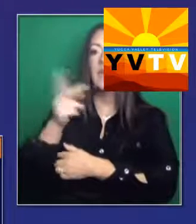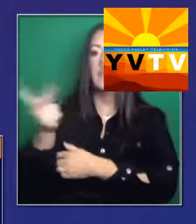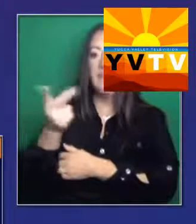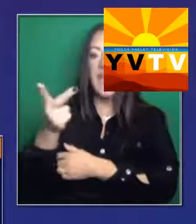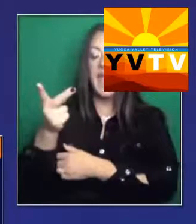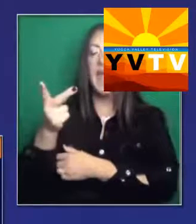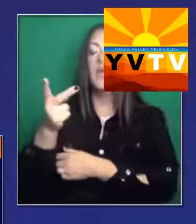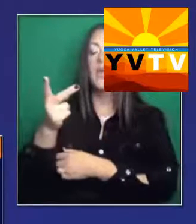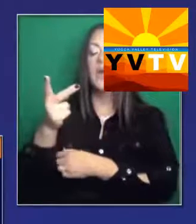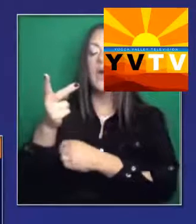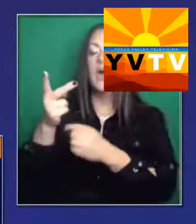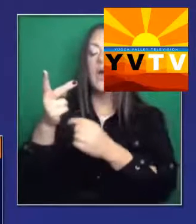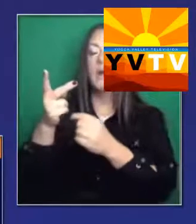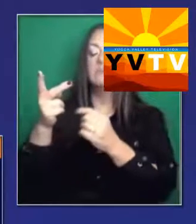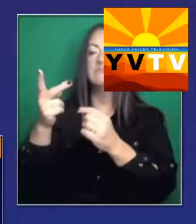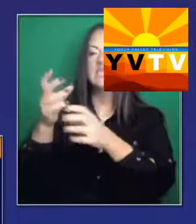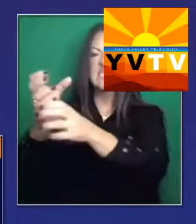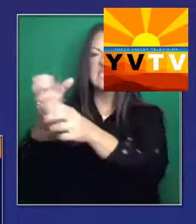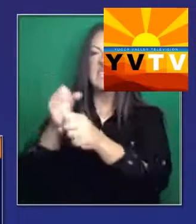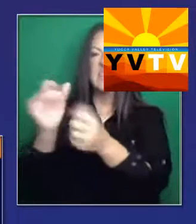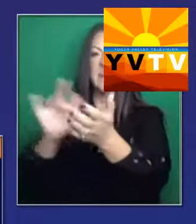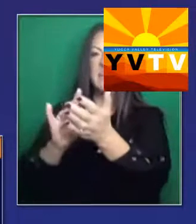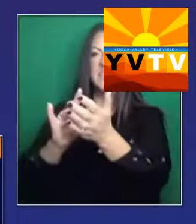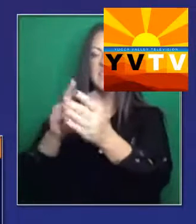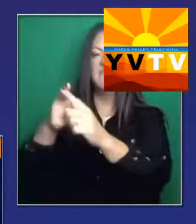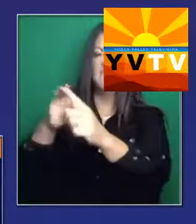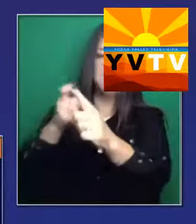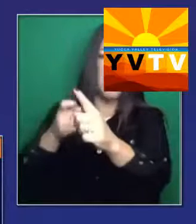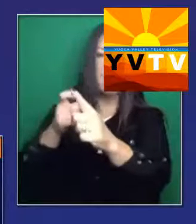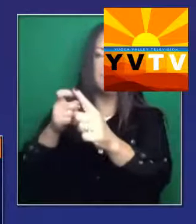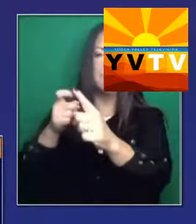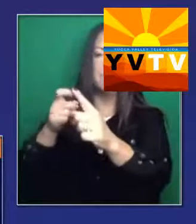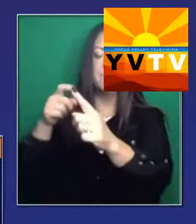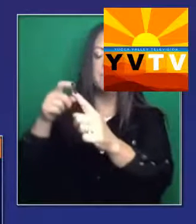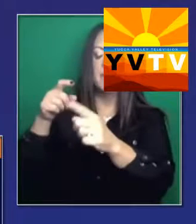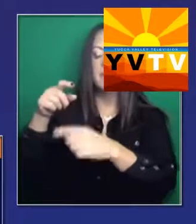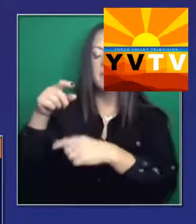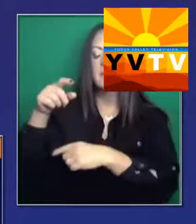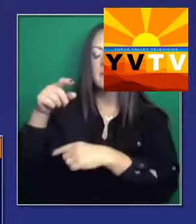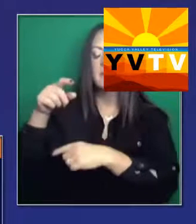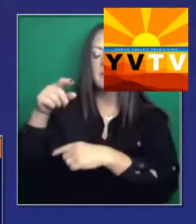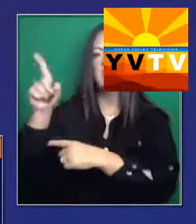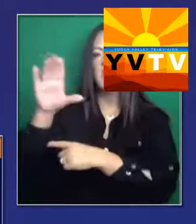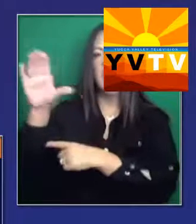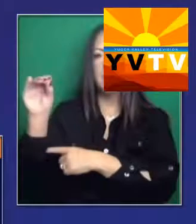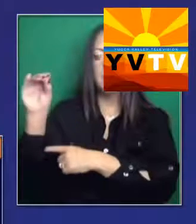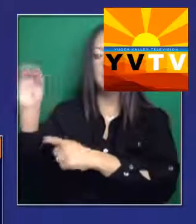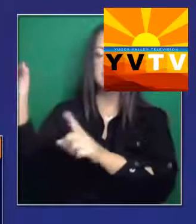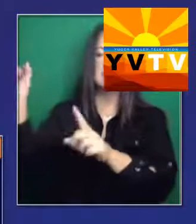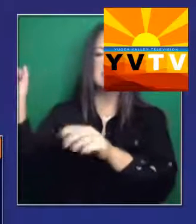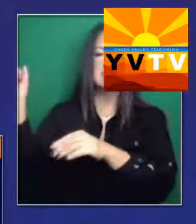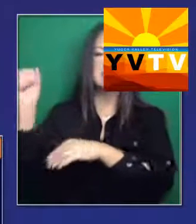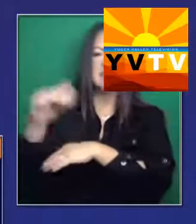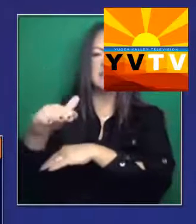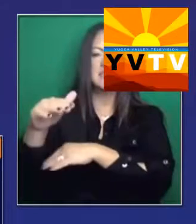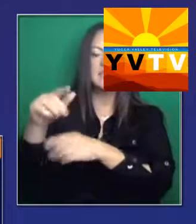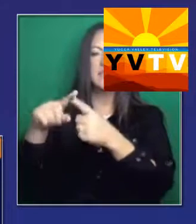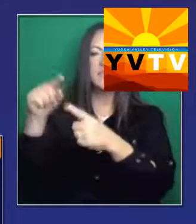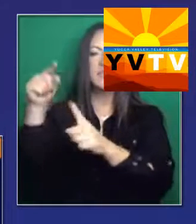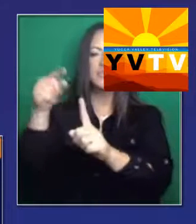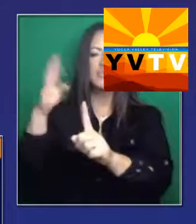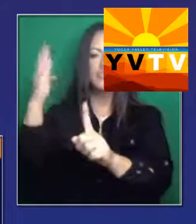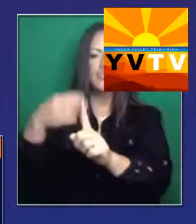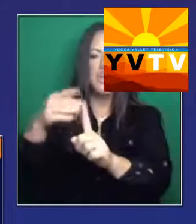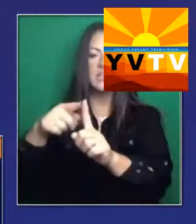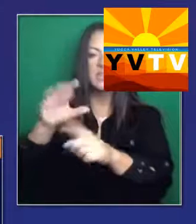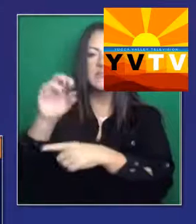through our spoken wheels as it relates to our distribution strategies. We're working more collaboratively with clinics and doctors. And as I said,